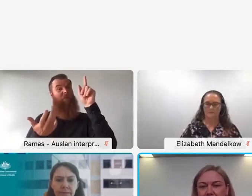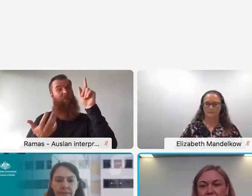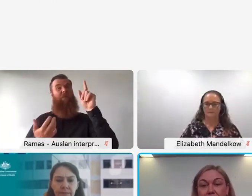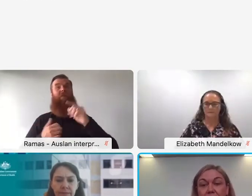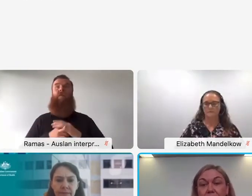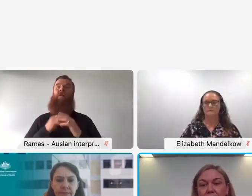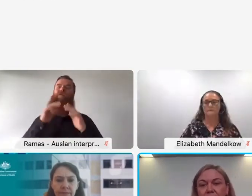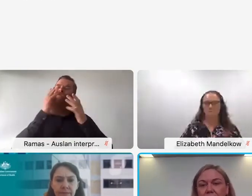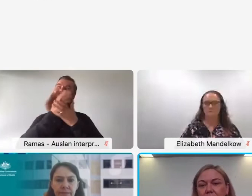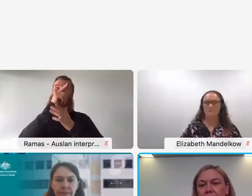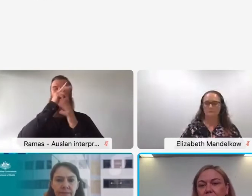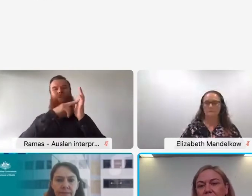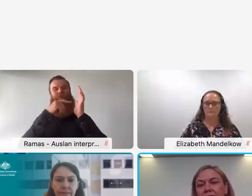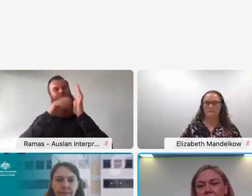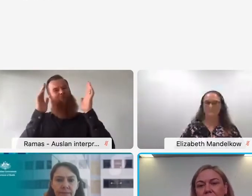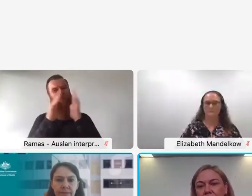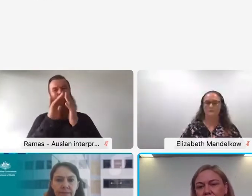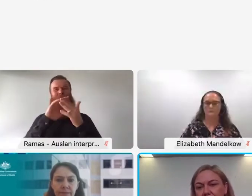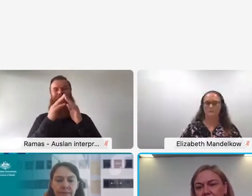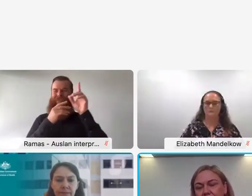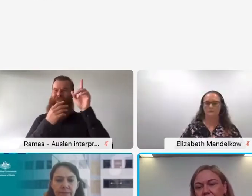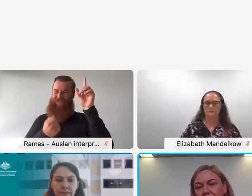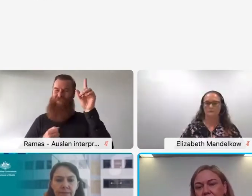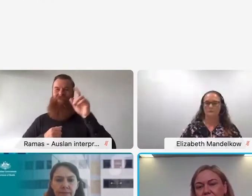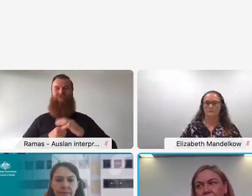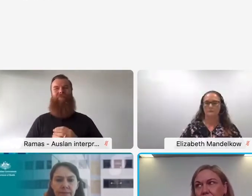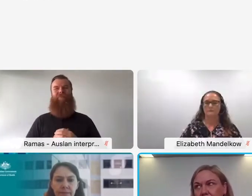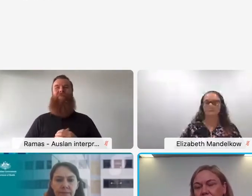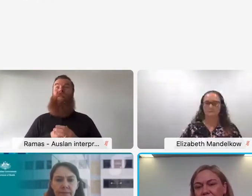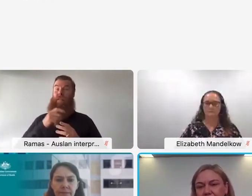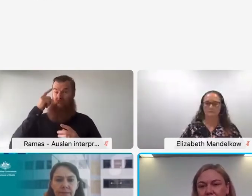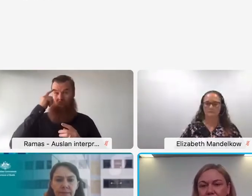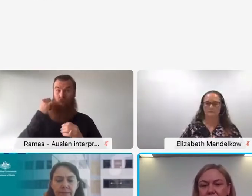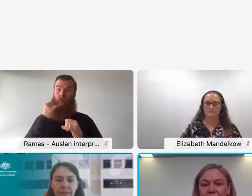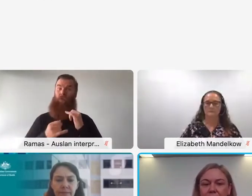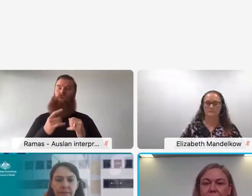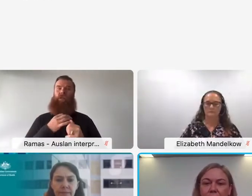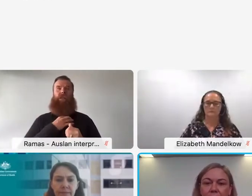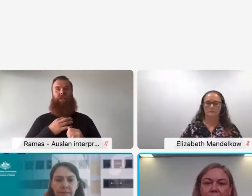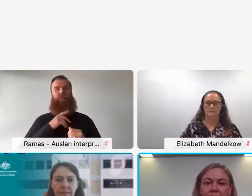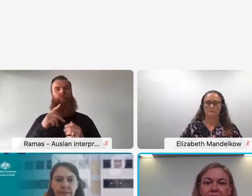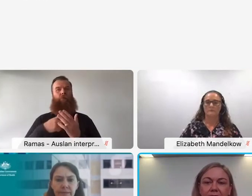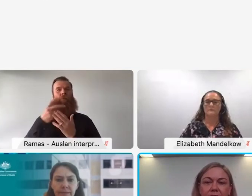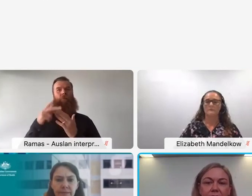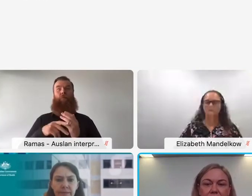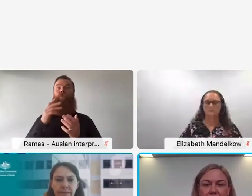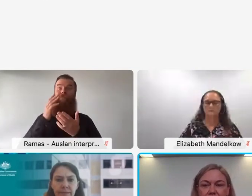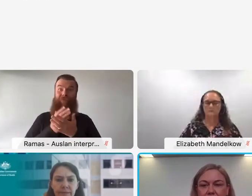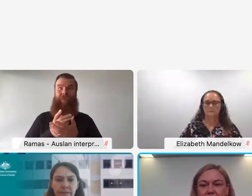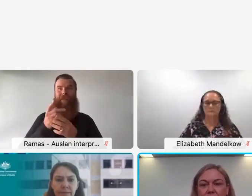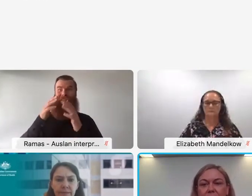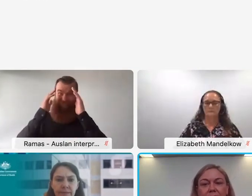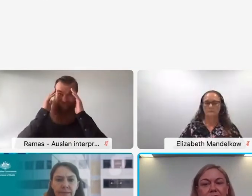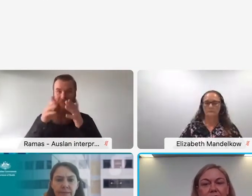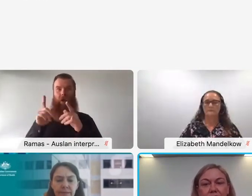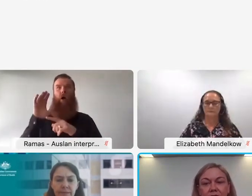and has very limited driving. So I think the number one risk that we as a program have identified with home care is around driving